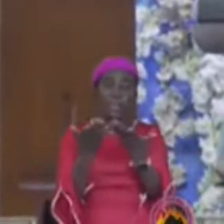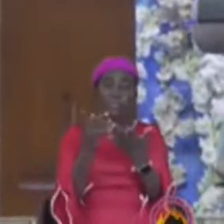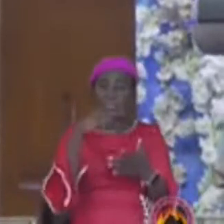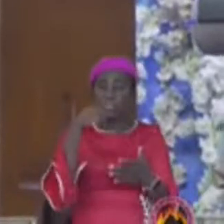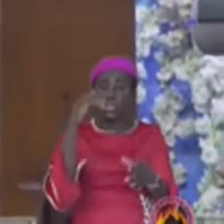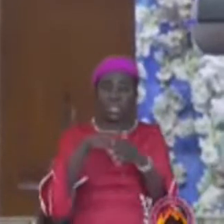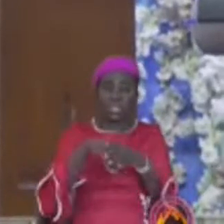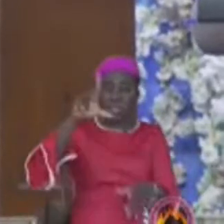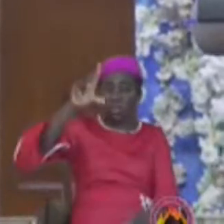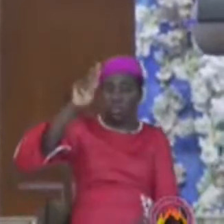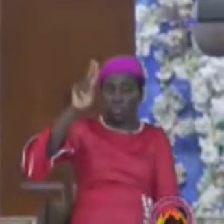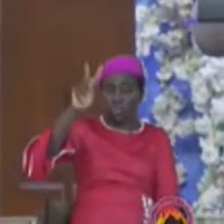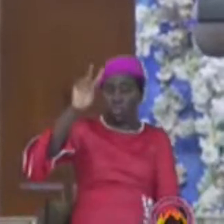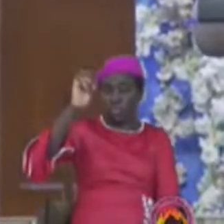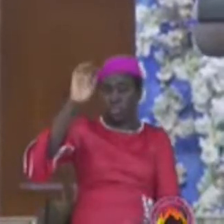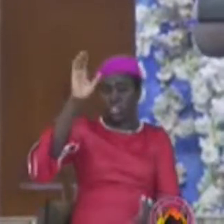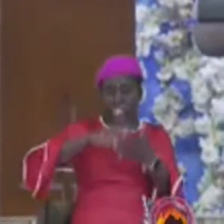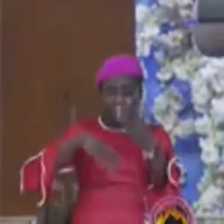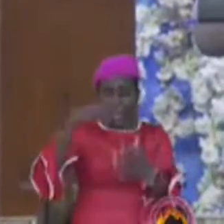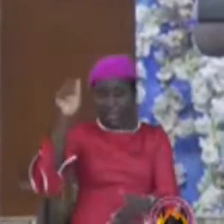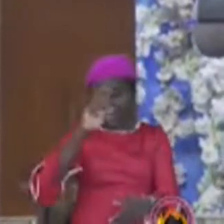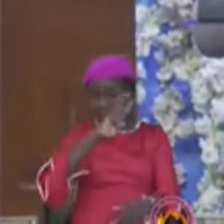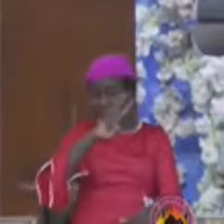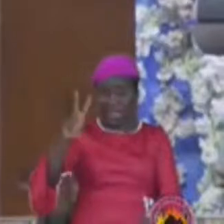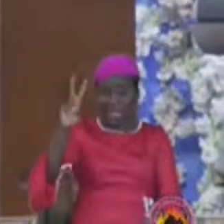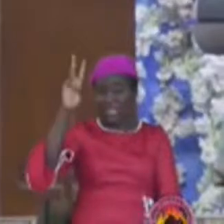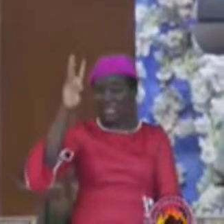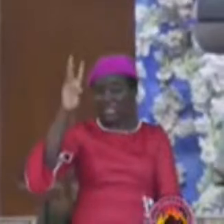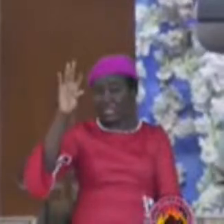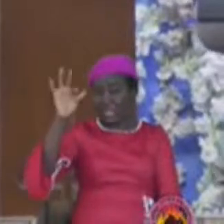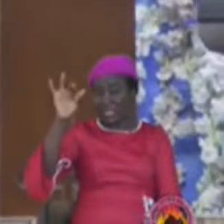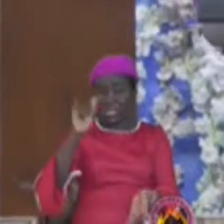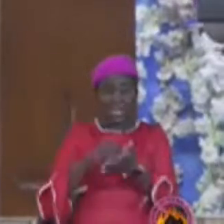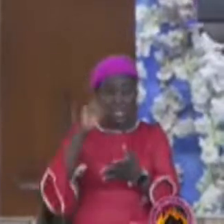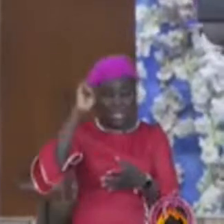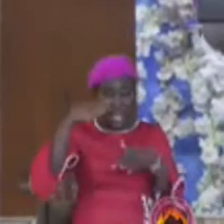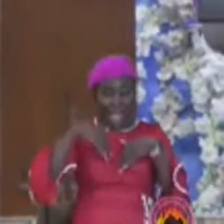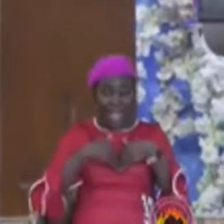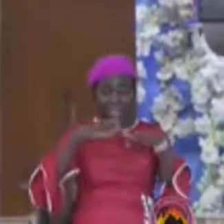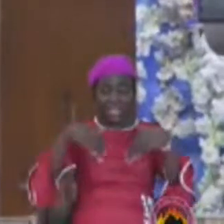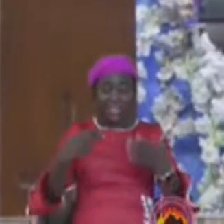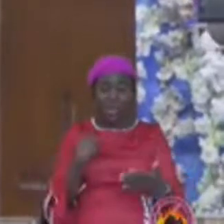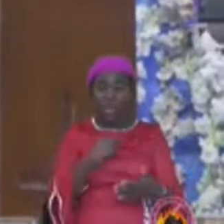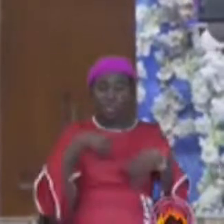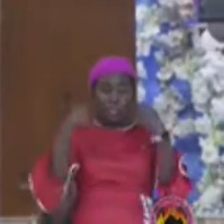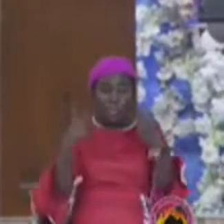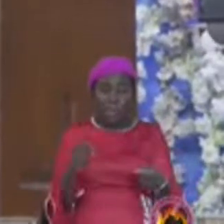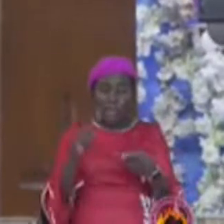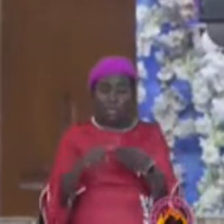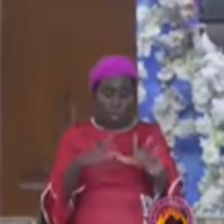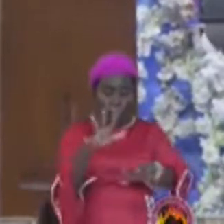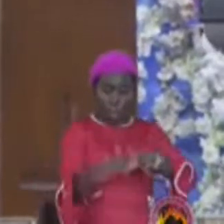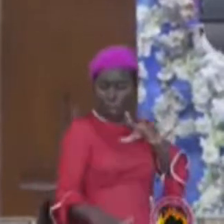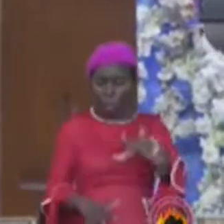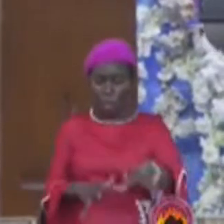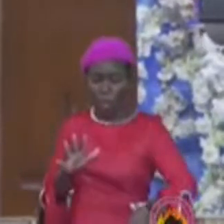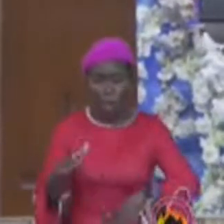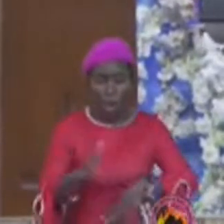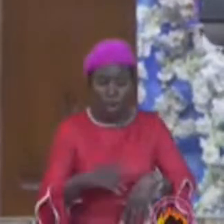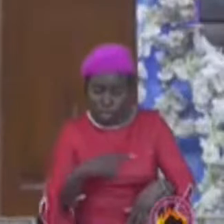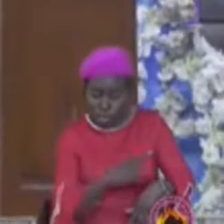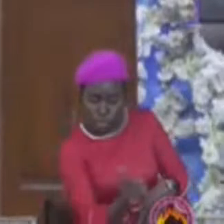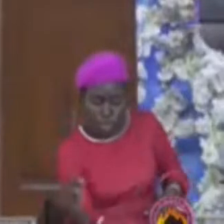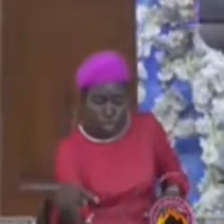10 verse 19 that he has given us power to tread upon serpents and scorpions and upon every power of the